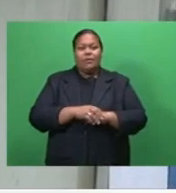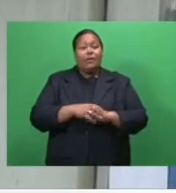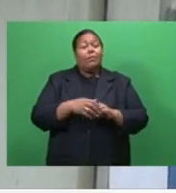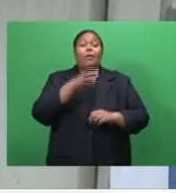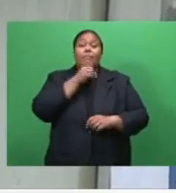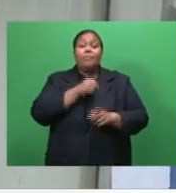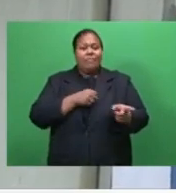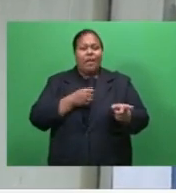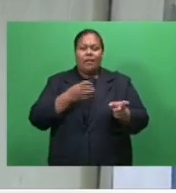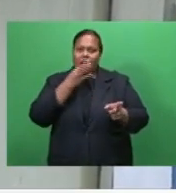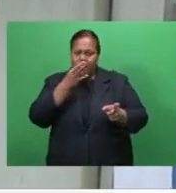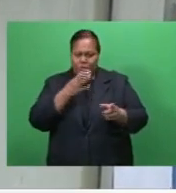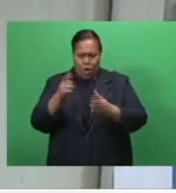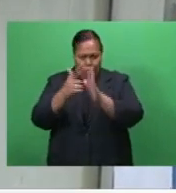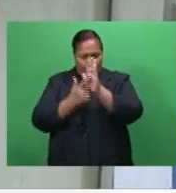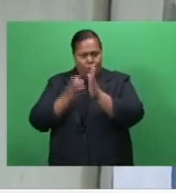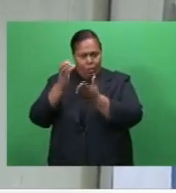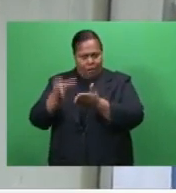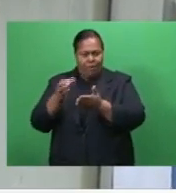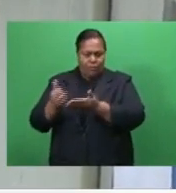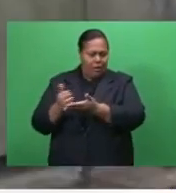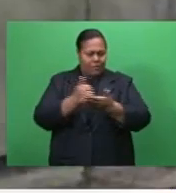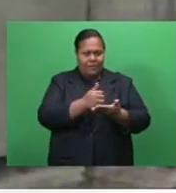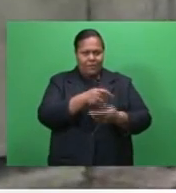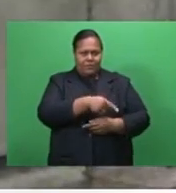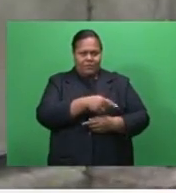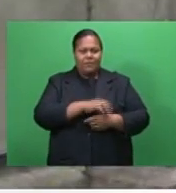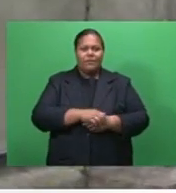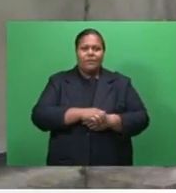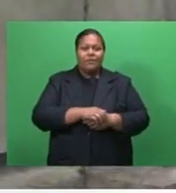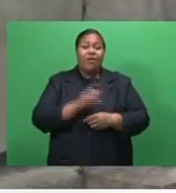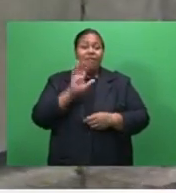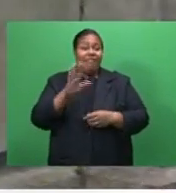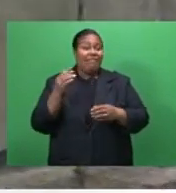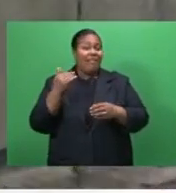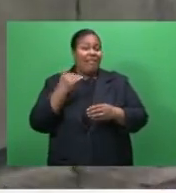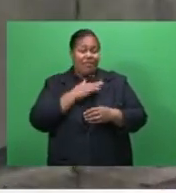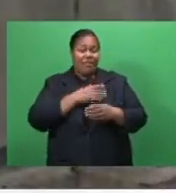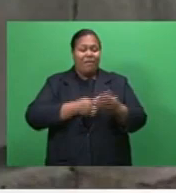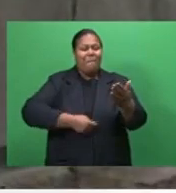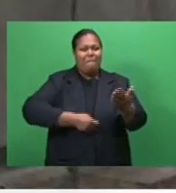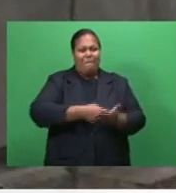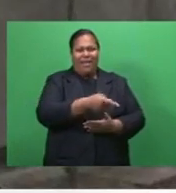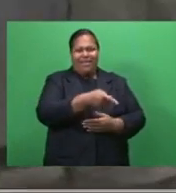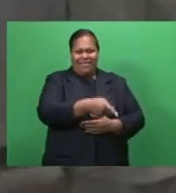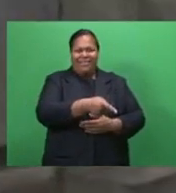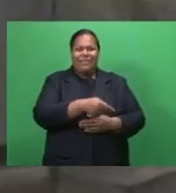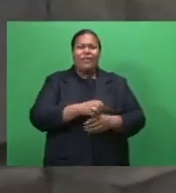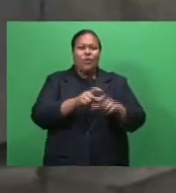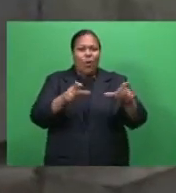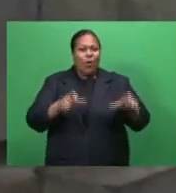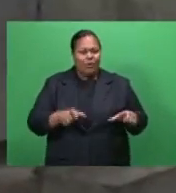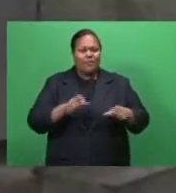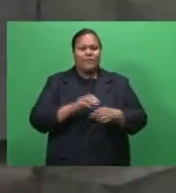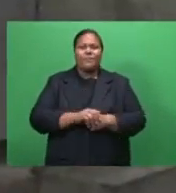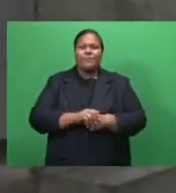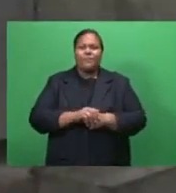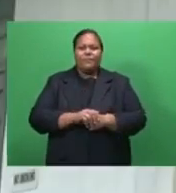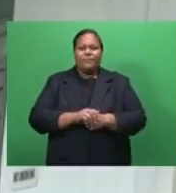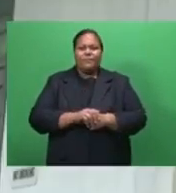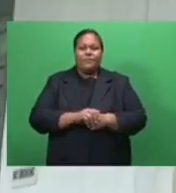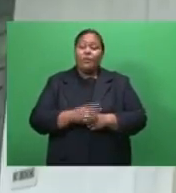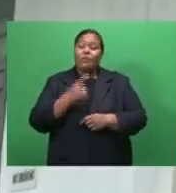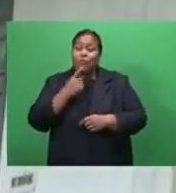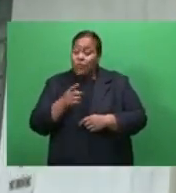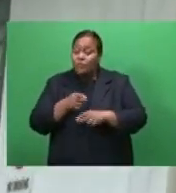Resident magistrate Joseph Dharewa released Krishna on $500 bail with one surety. He has been instructed not to